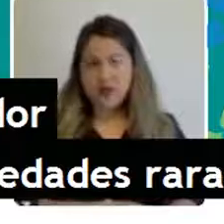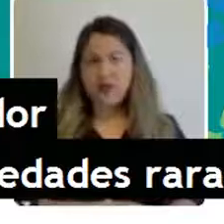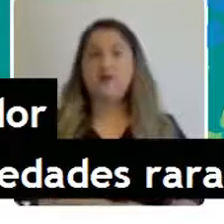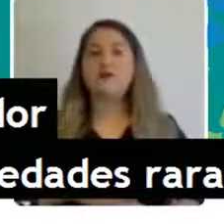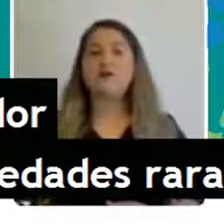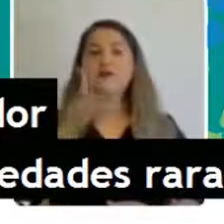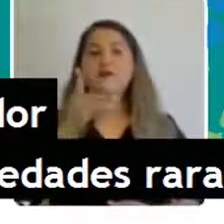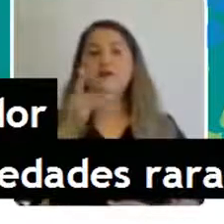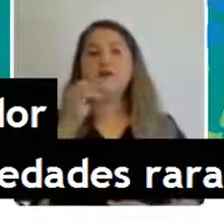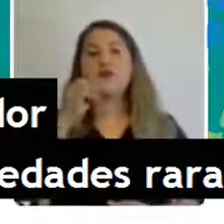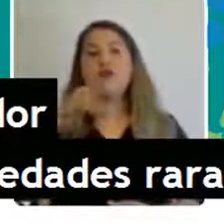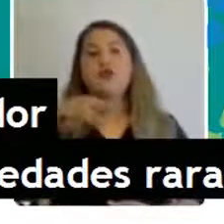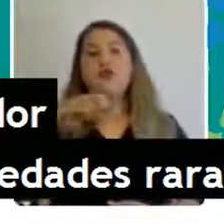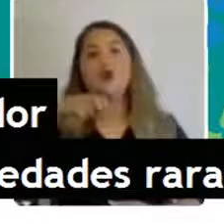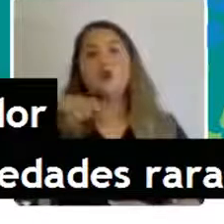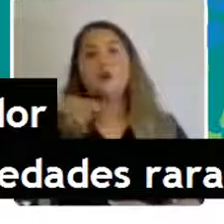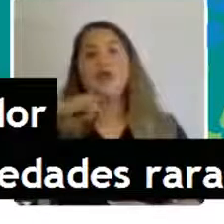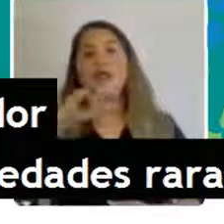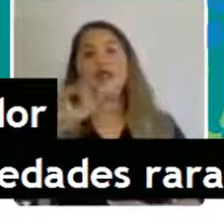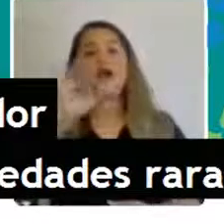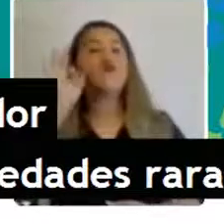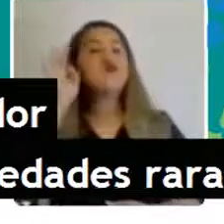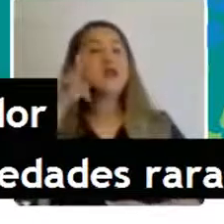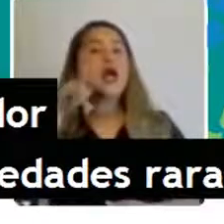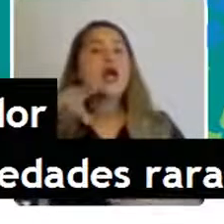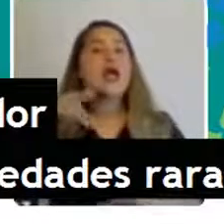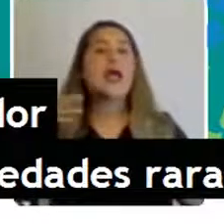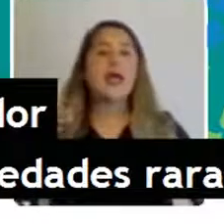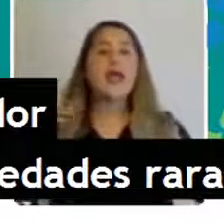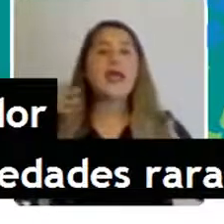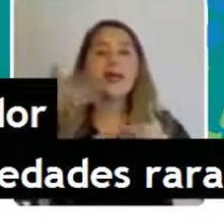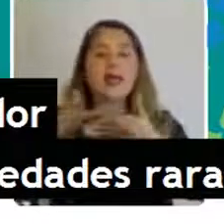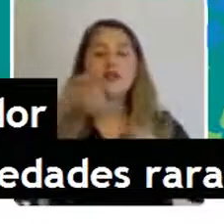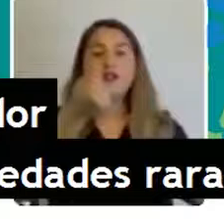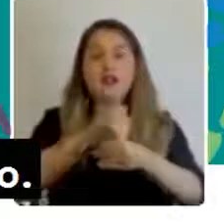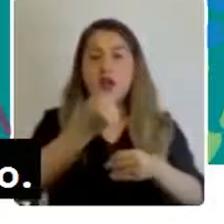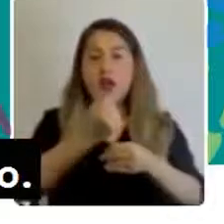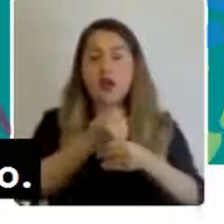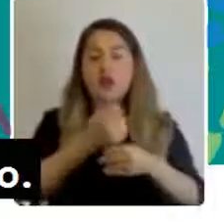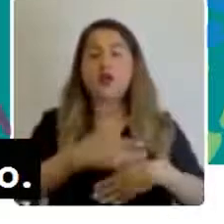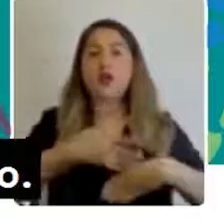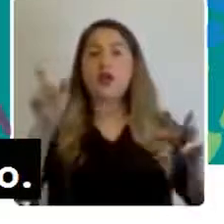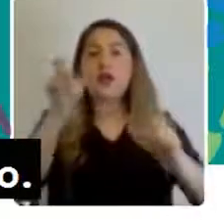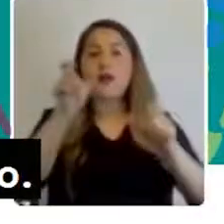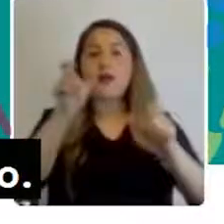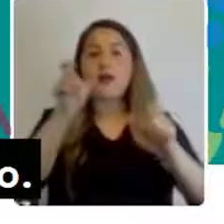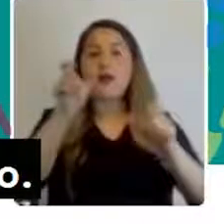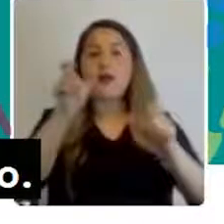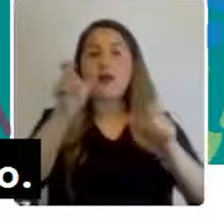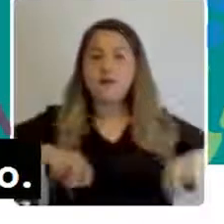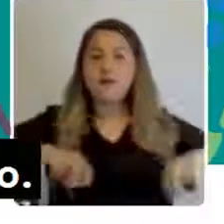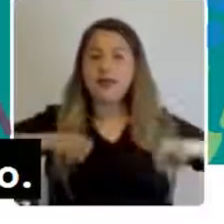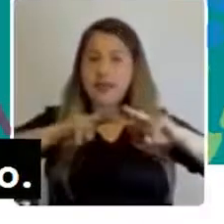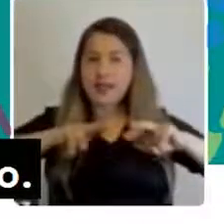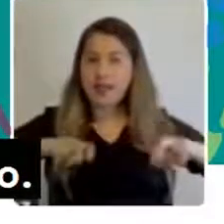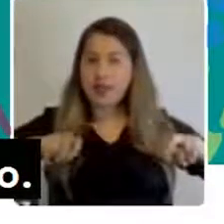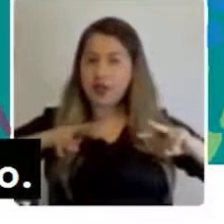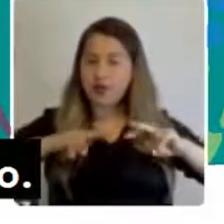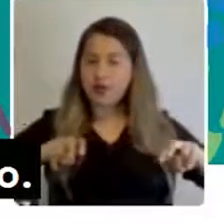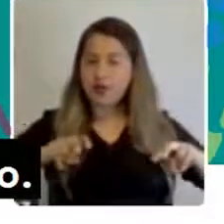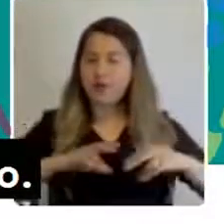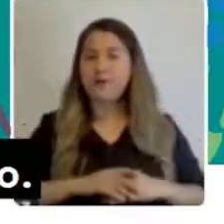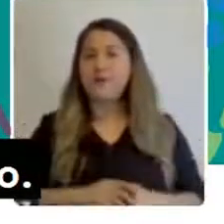any investigators at the universities with an emphasis on rare diseases, please contact us,